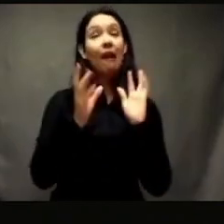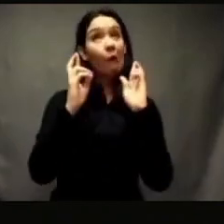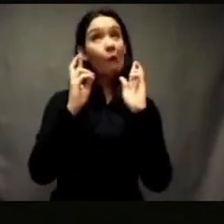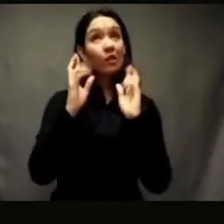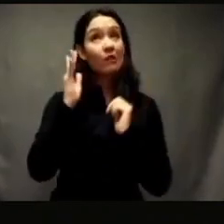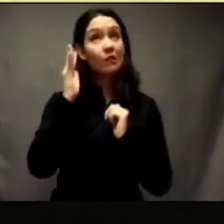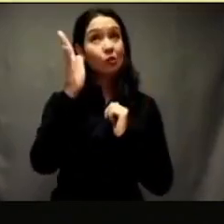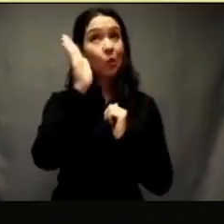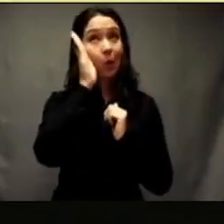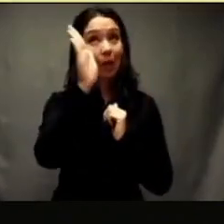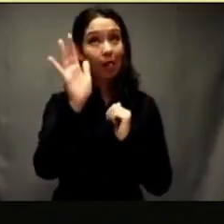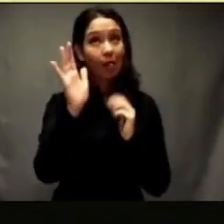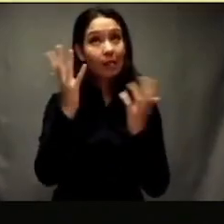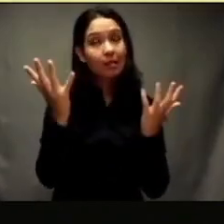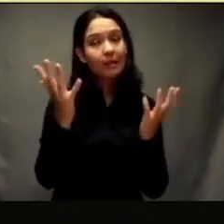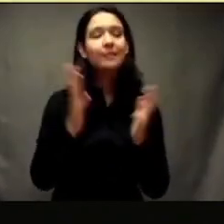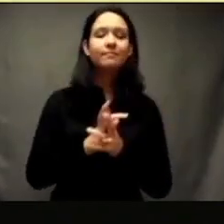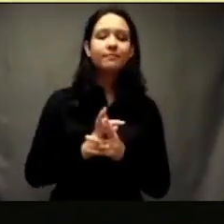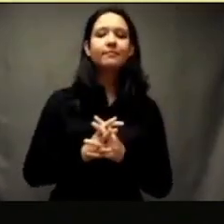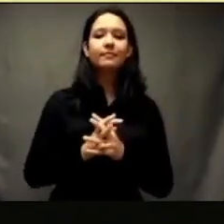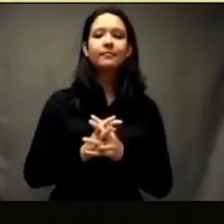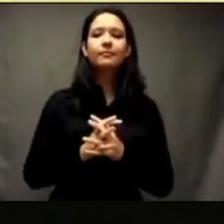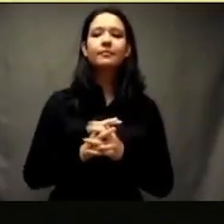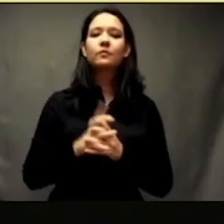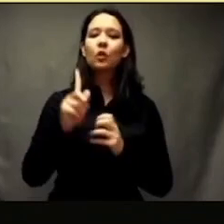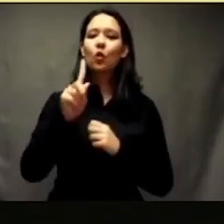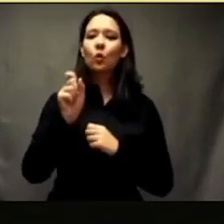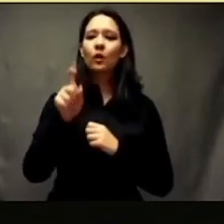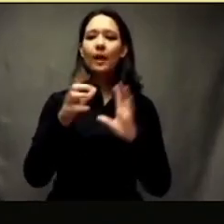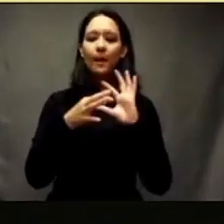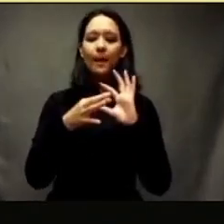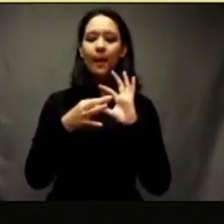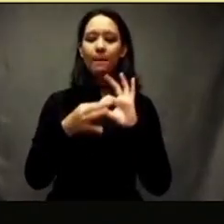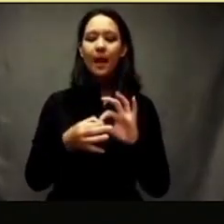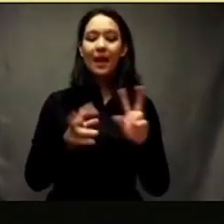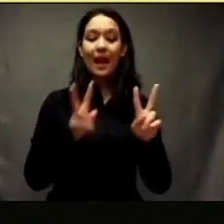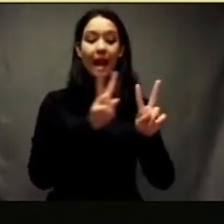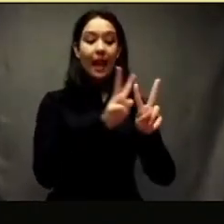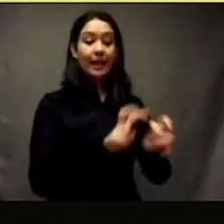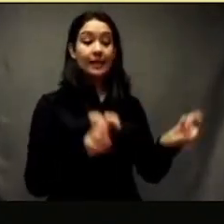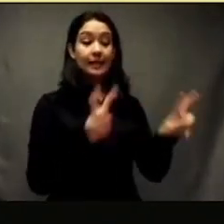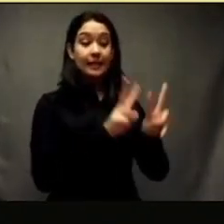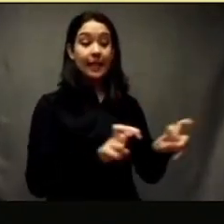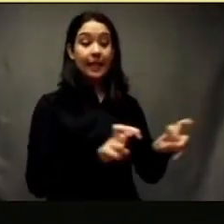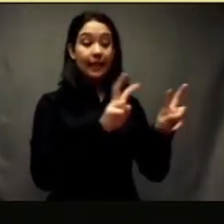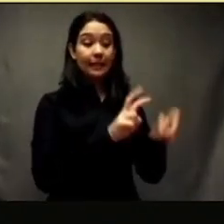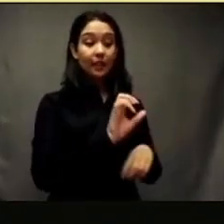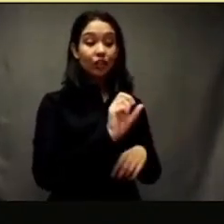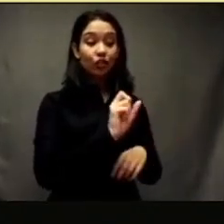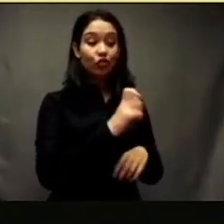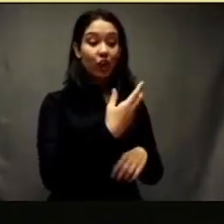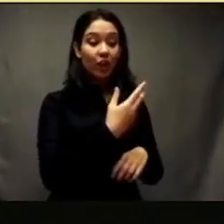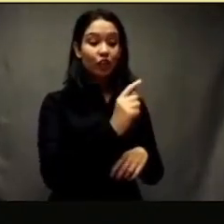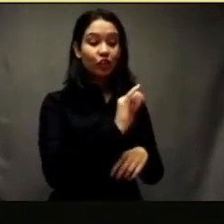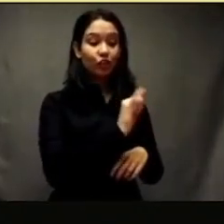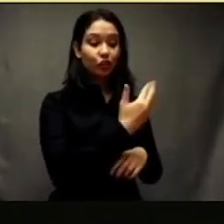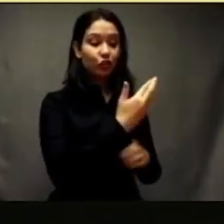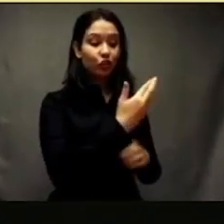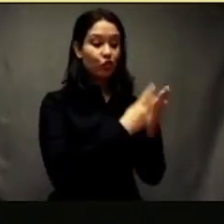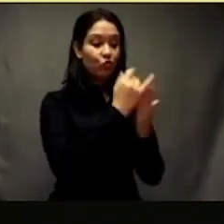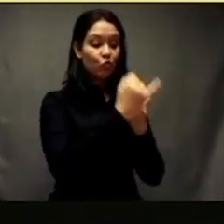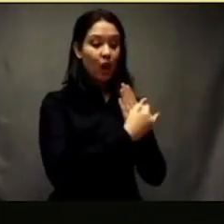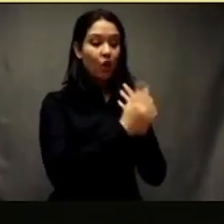future. I see there's a question about assessing ScratchJr projects when there's a large number